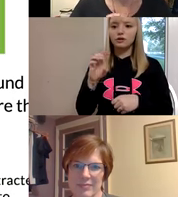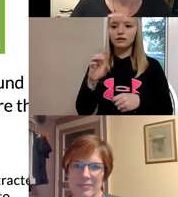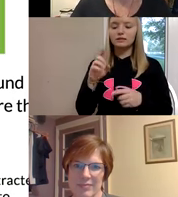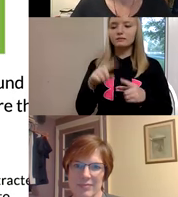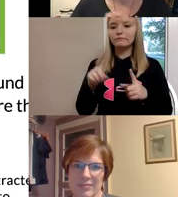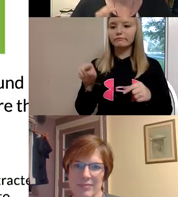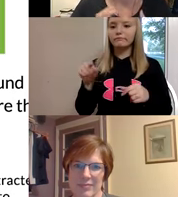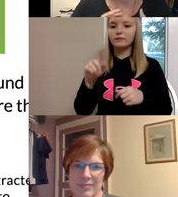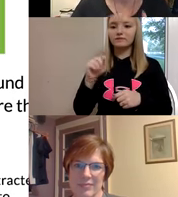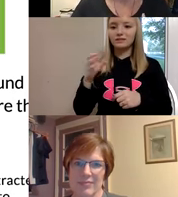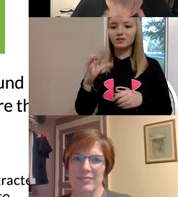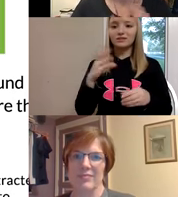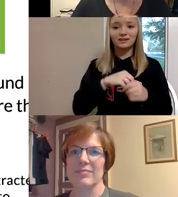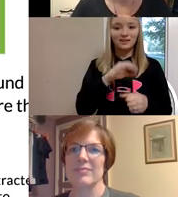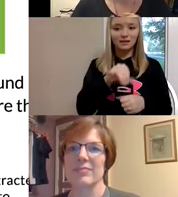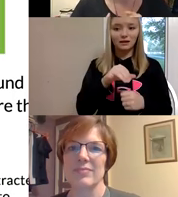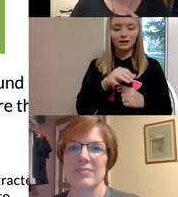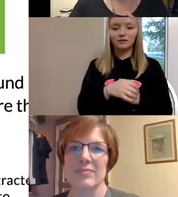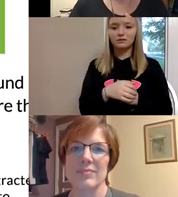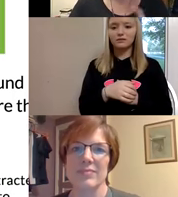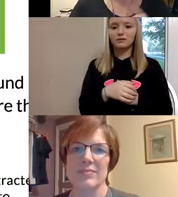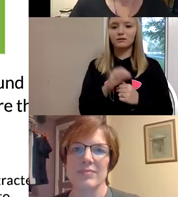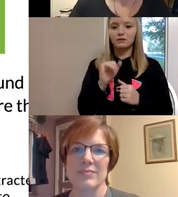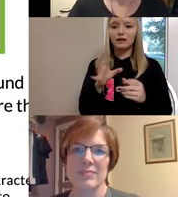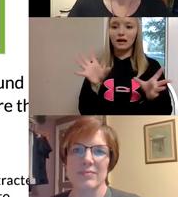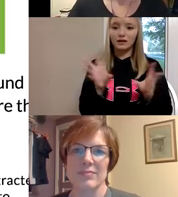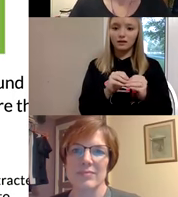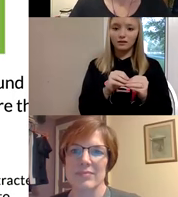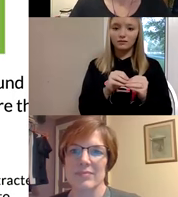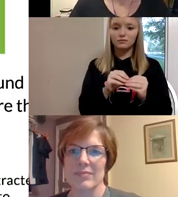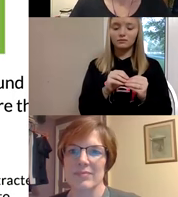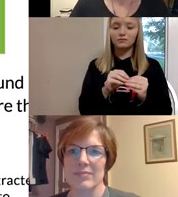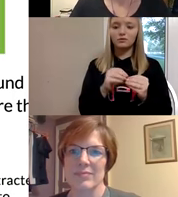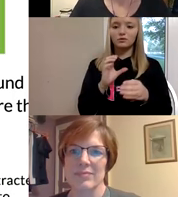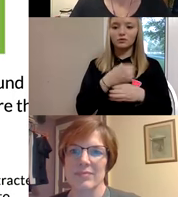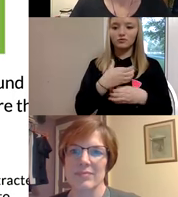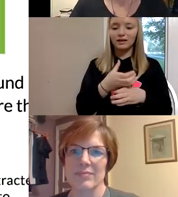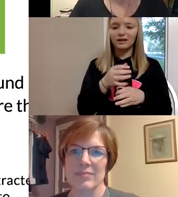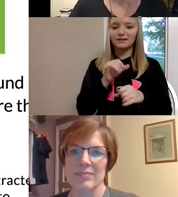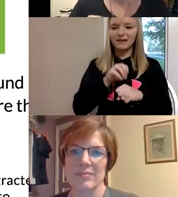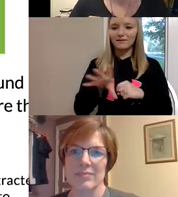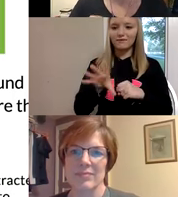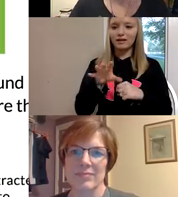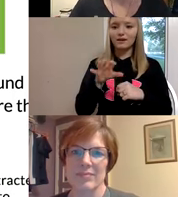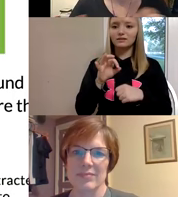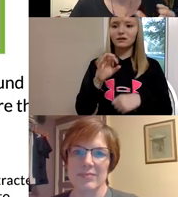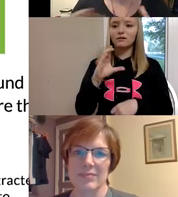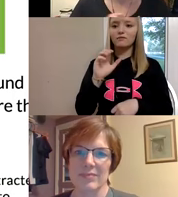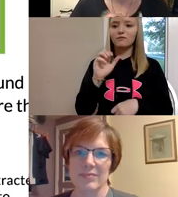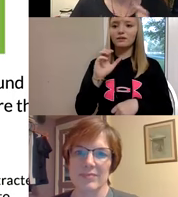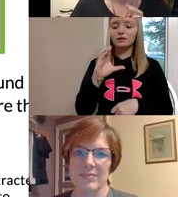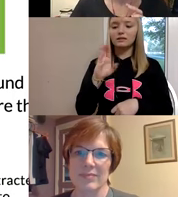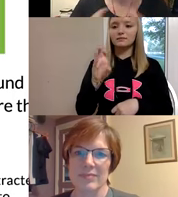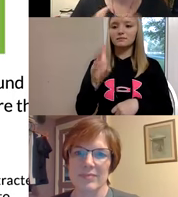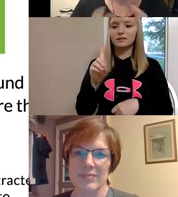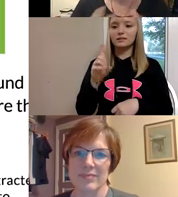elements create something that is called the entourage effect. So this is the effect of cannabinoids and terpenes working